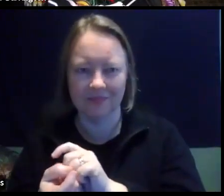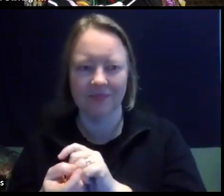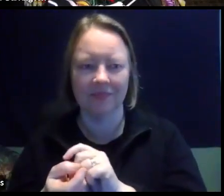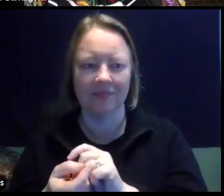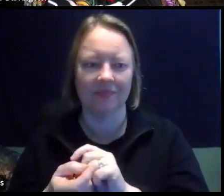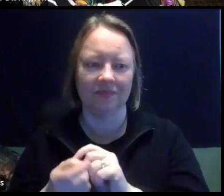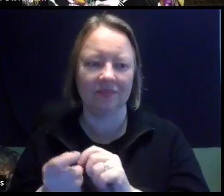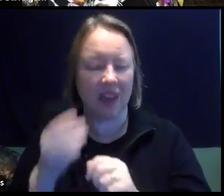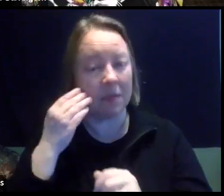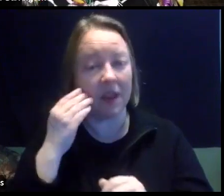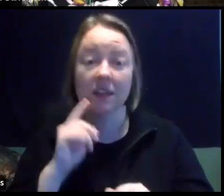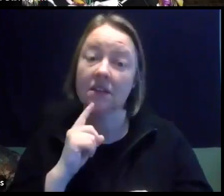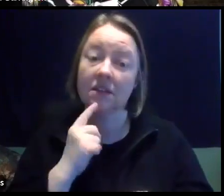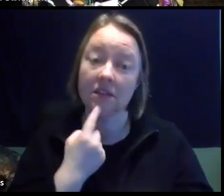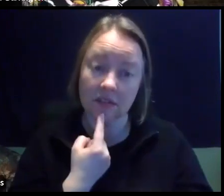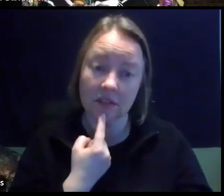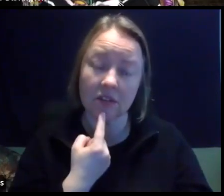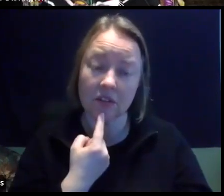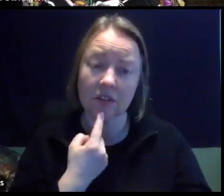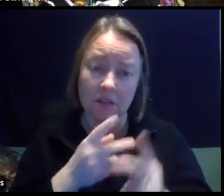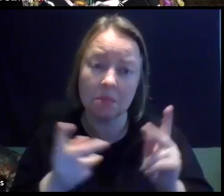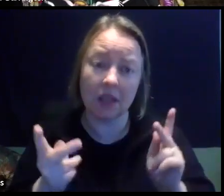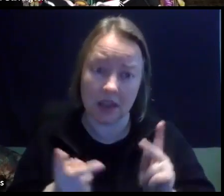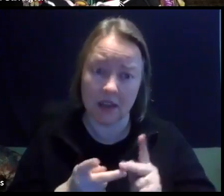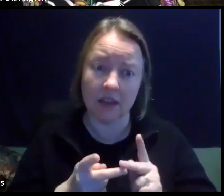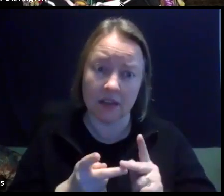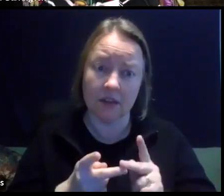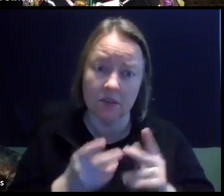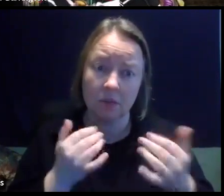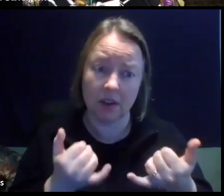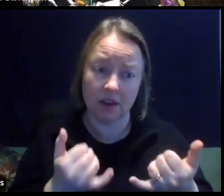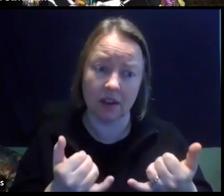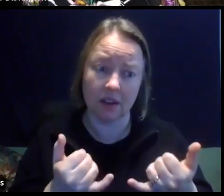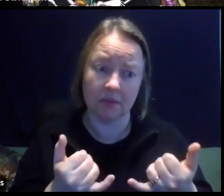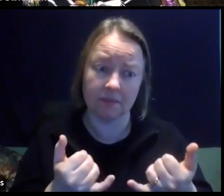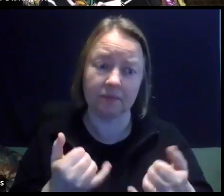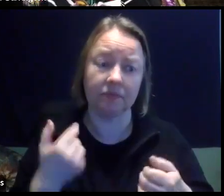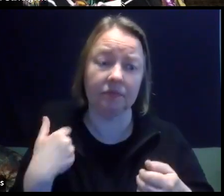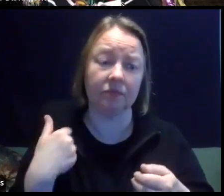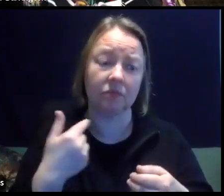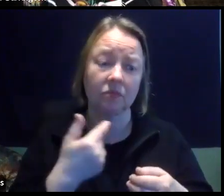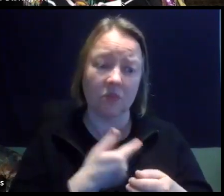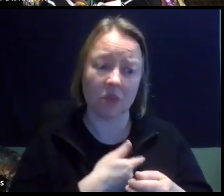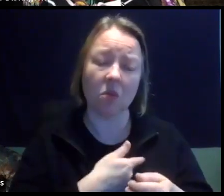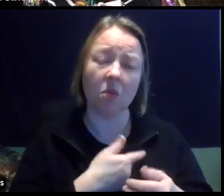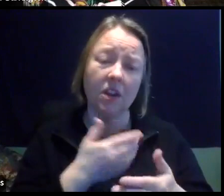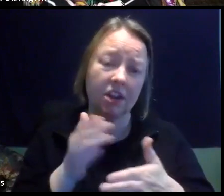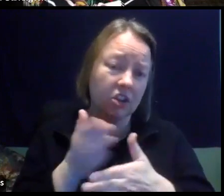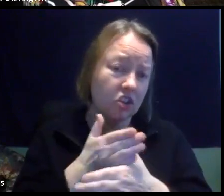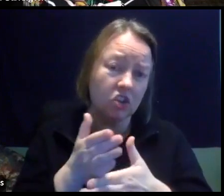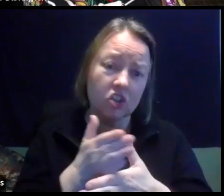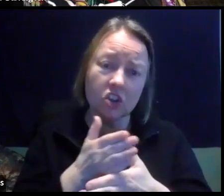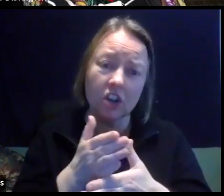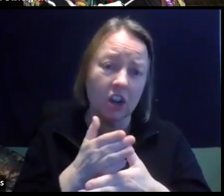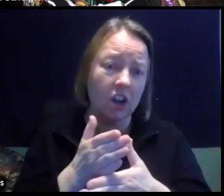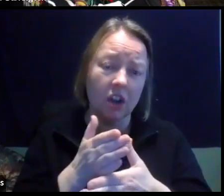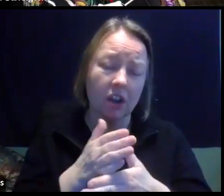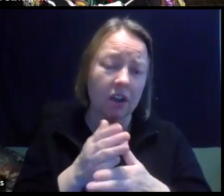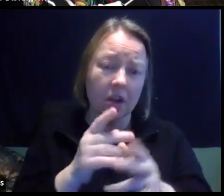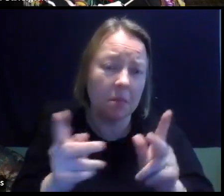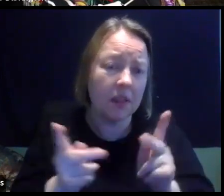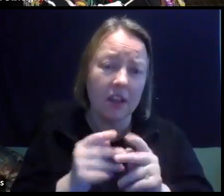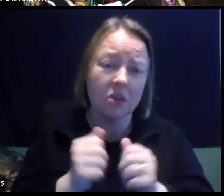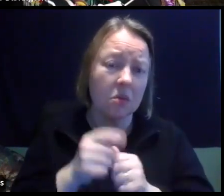and necessarily sobering place to be in. We're all there sharing that space with you, Dr.